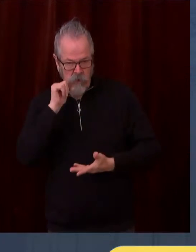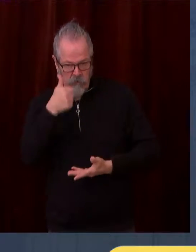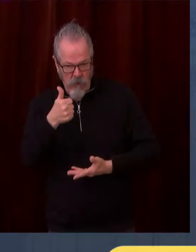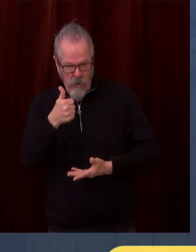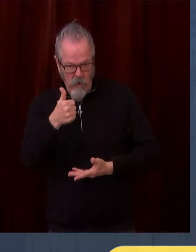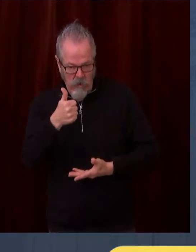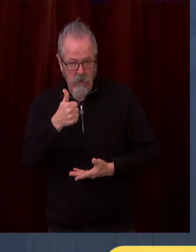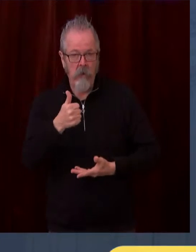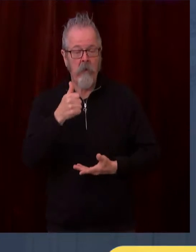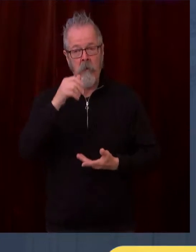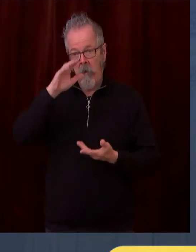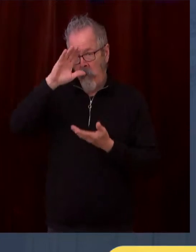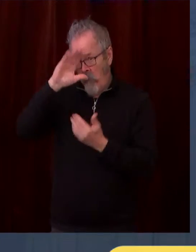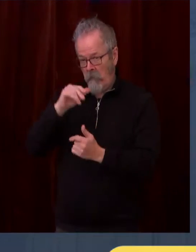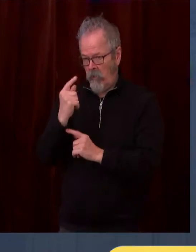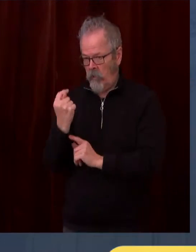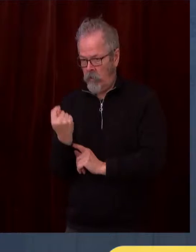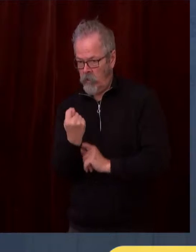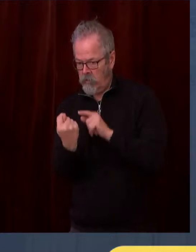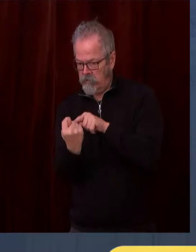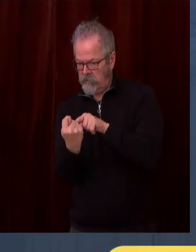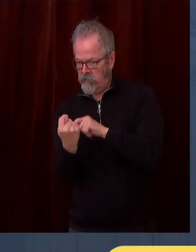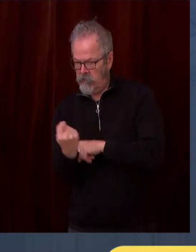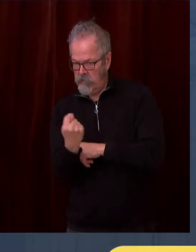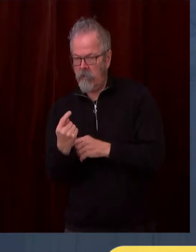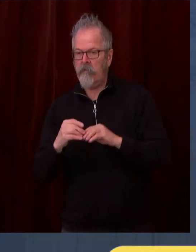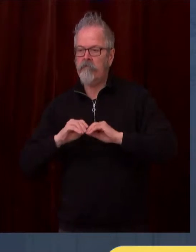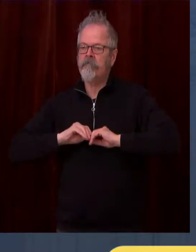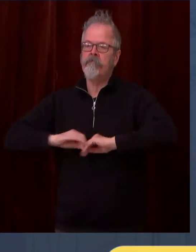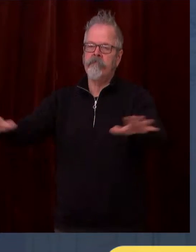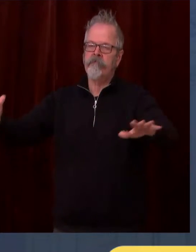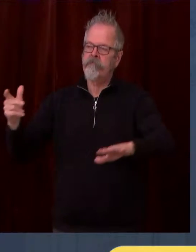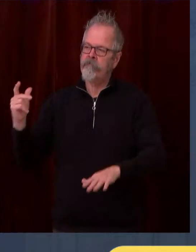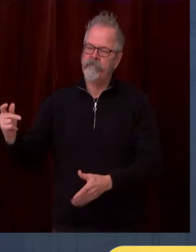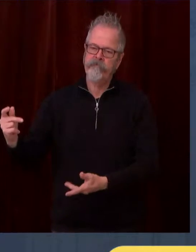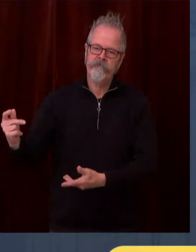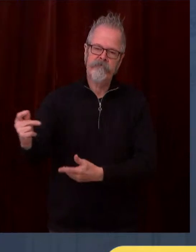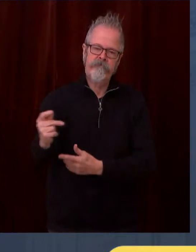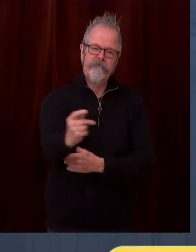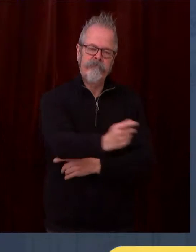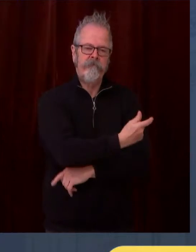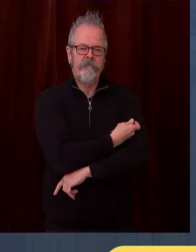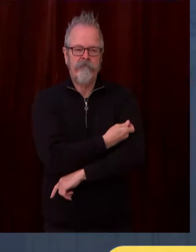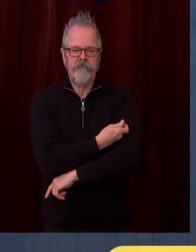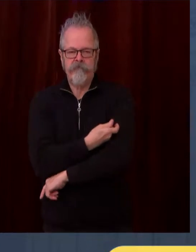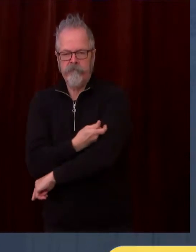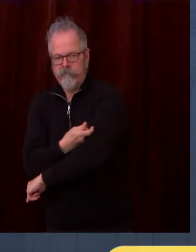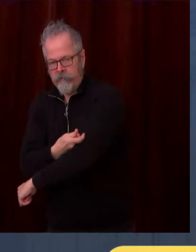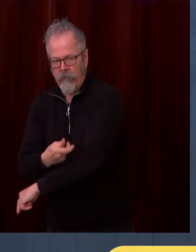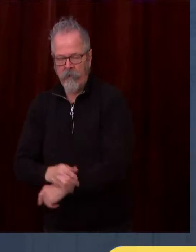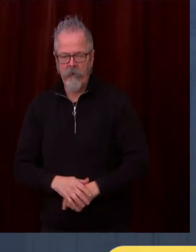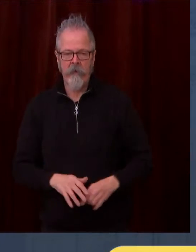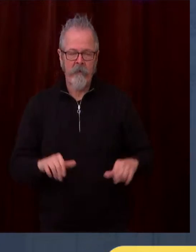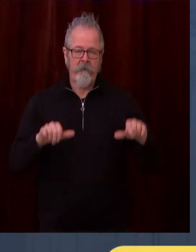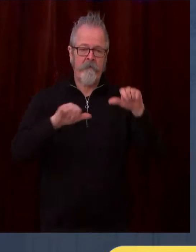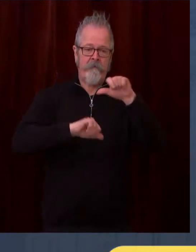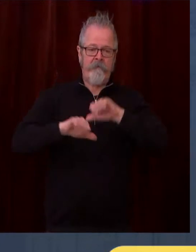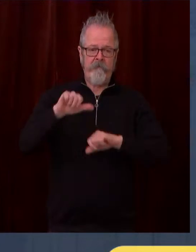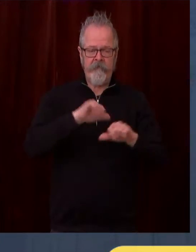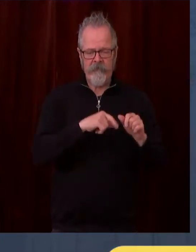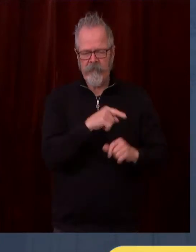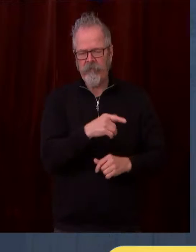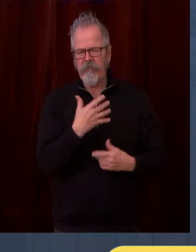we now are joining the powers and blessings of science with our own diligence, our